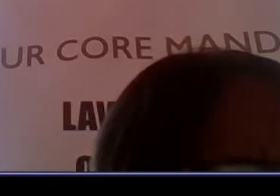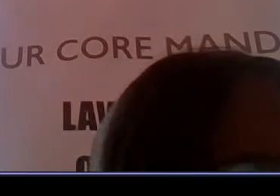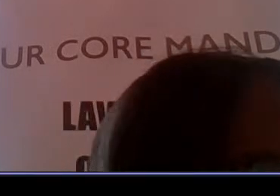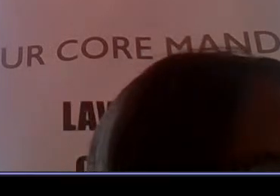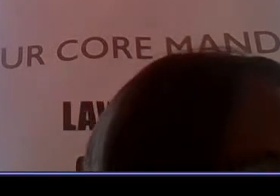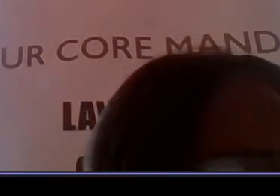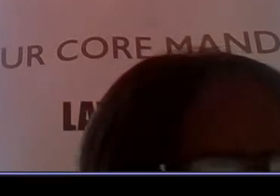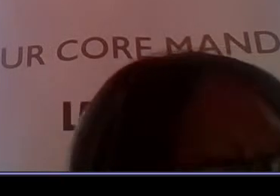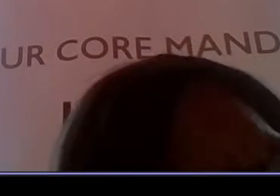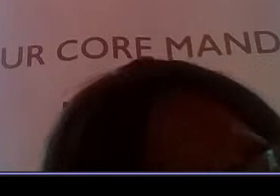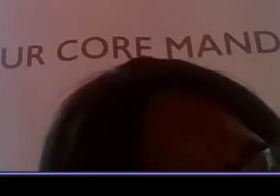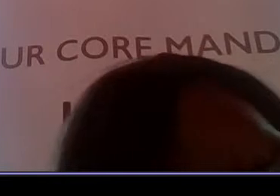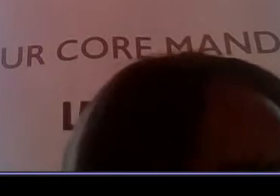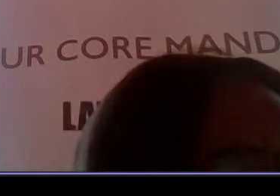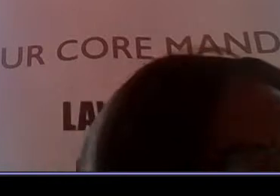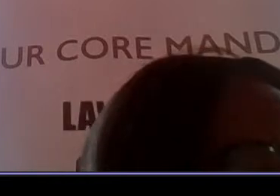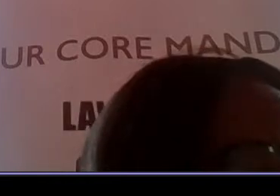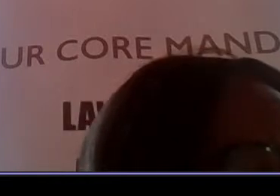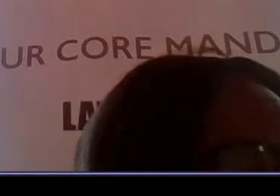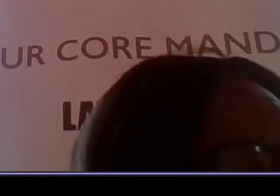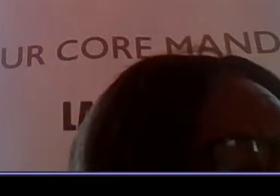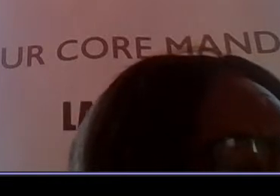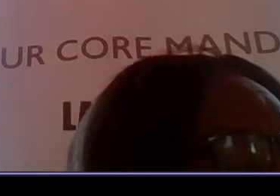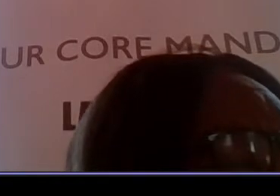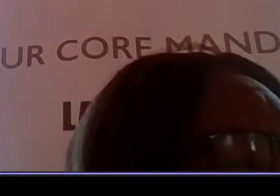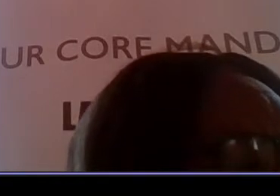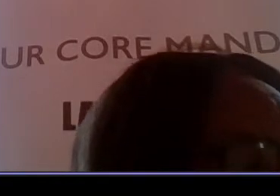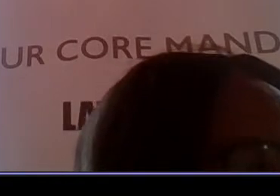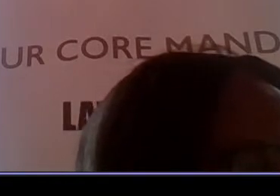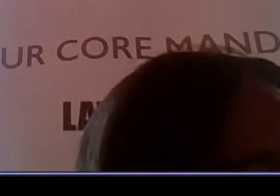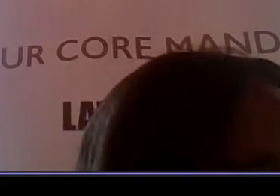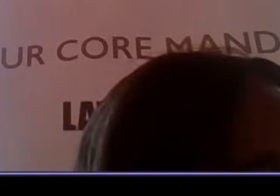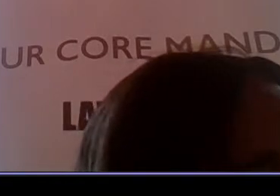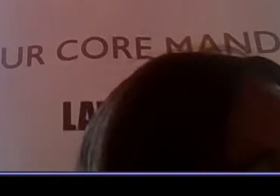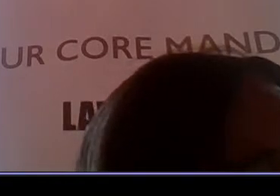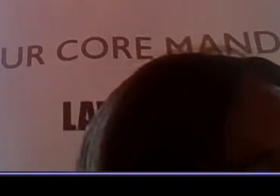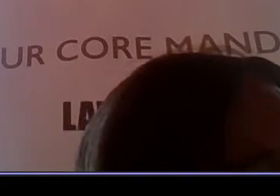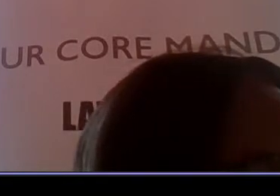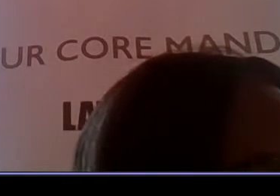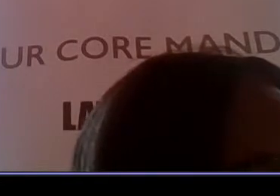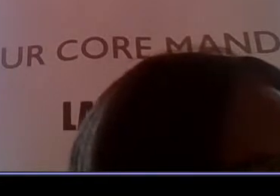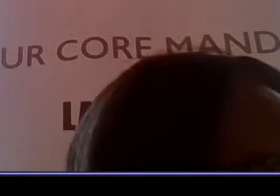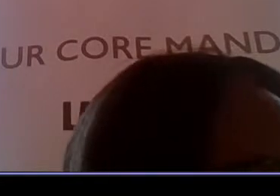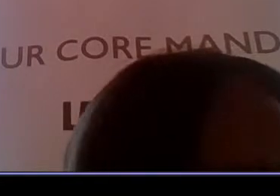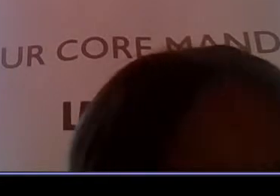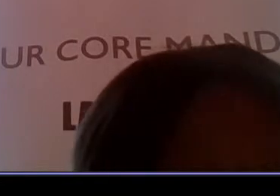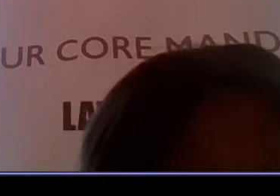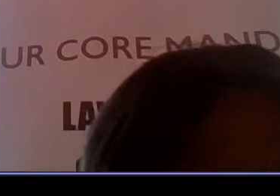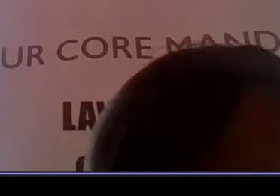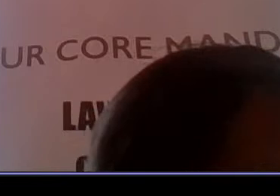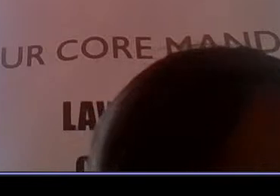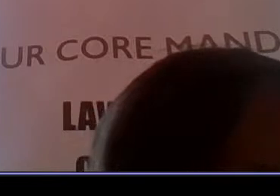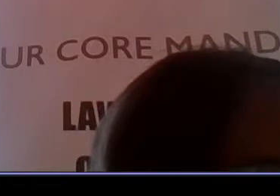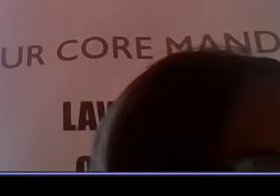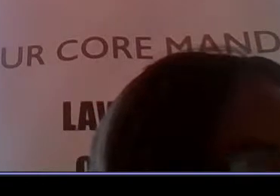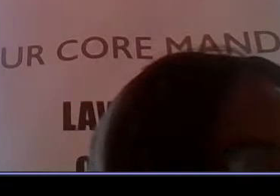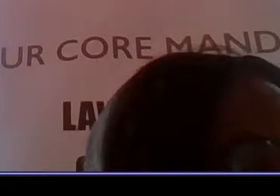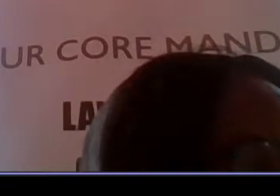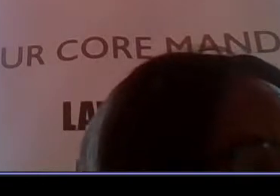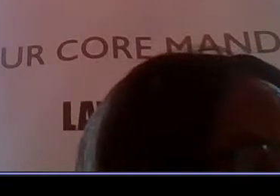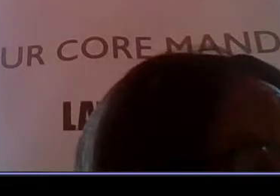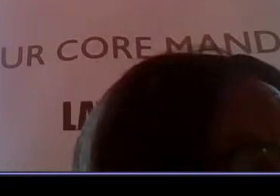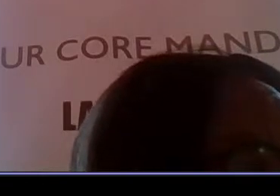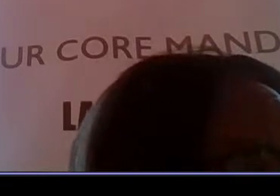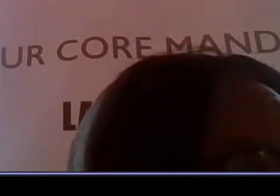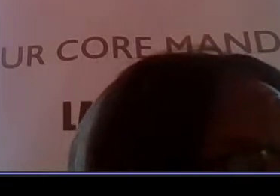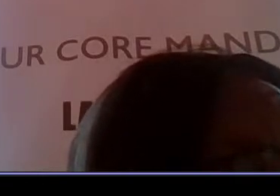Kuyiqiniso impela ukuthi sihambile sathi ukubuka-buka lapha eThekwini ukuthi olindela bemi kanjani.